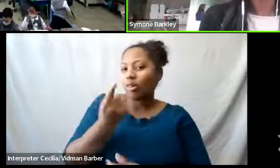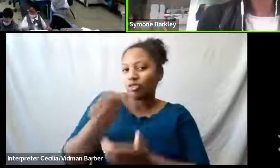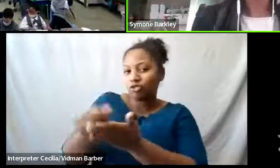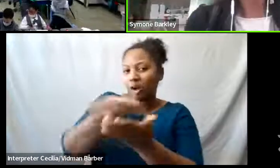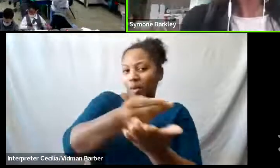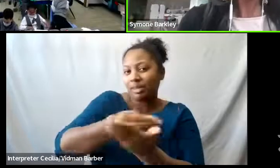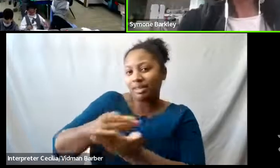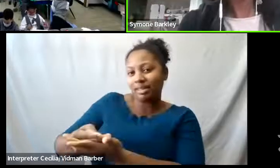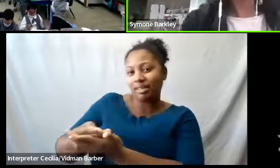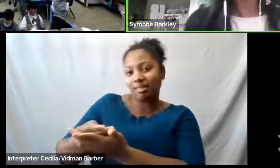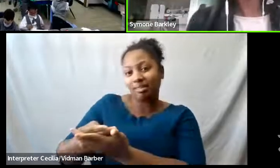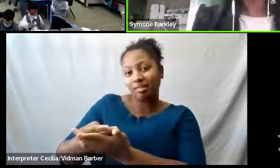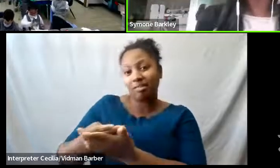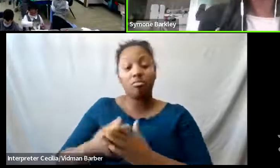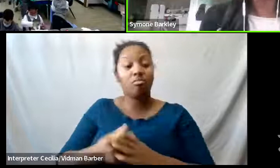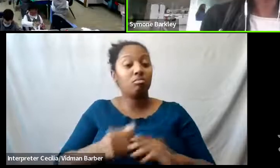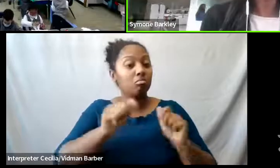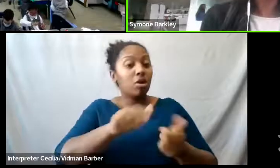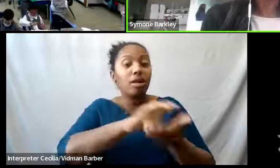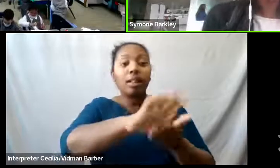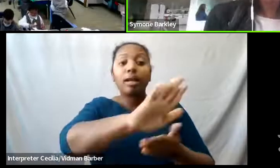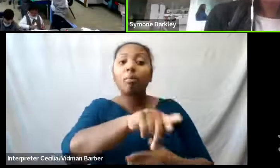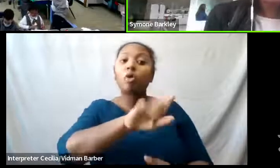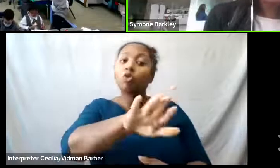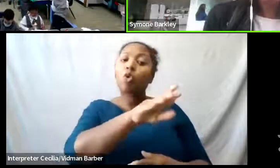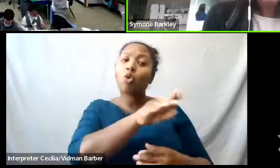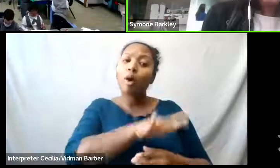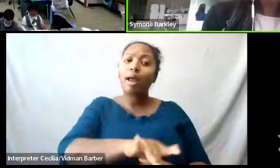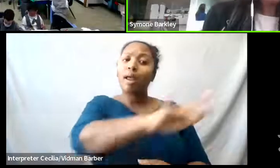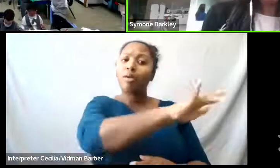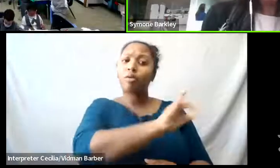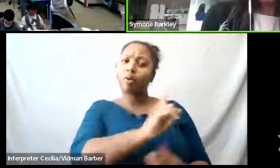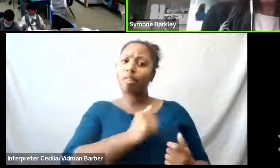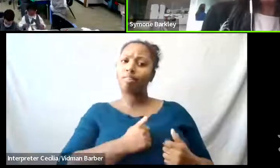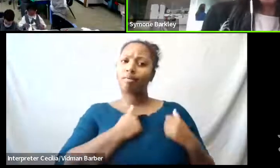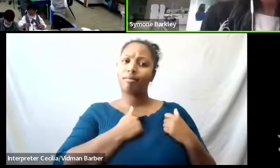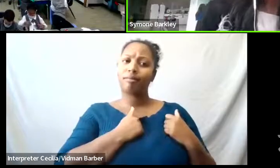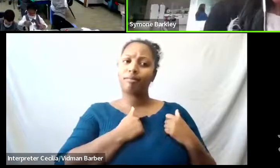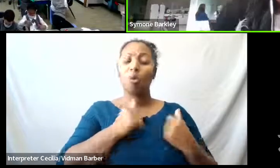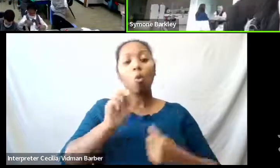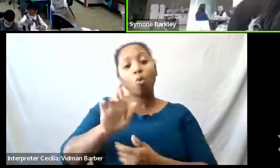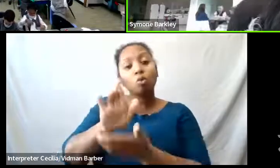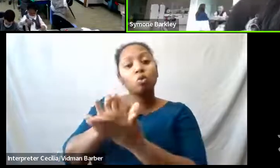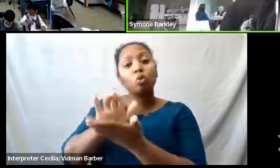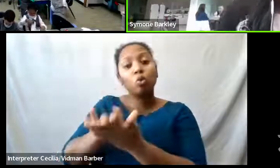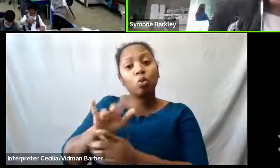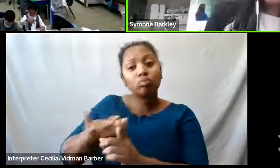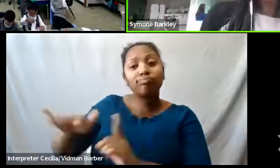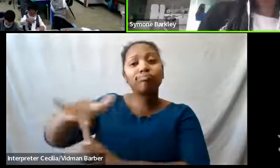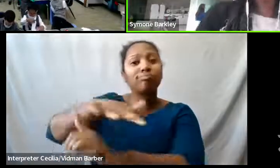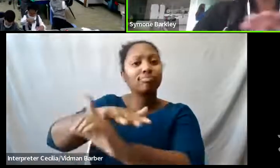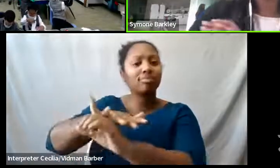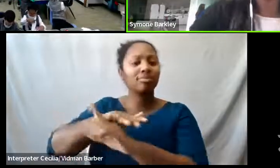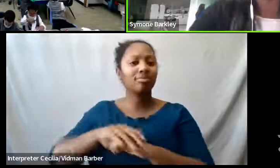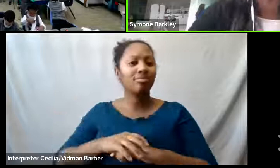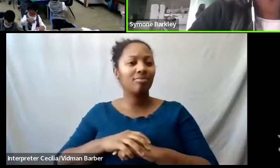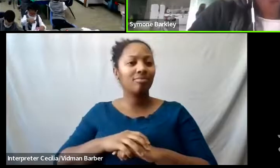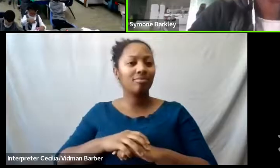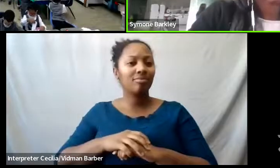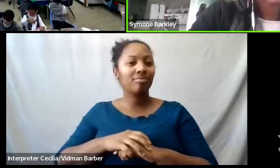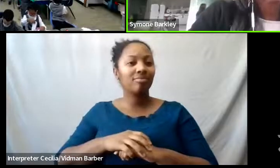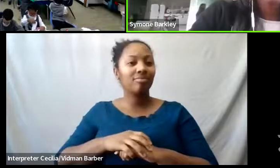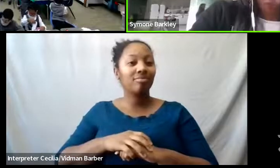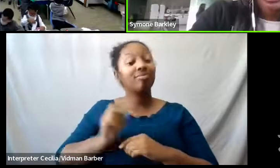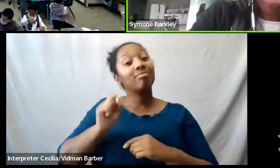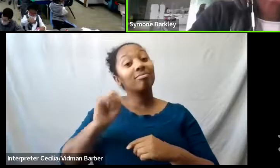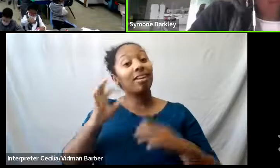it to also clean up your neighborhood, clean up your school. If Miss Grant wants to have you all maybe go outside